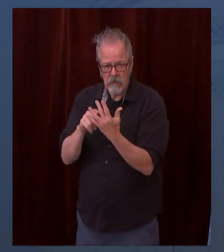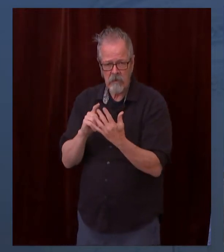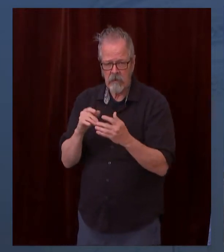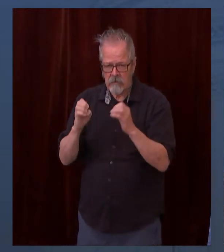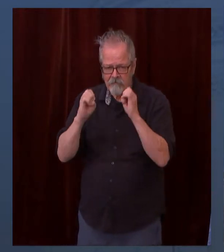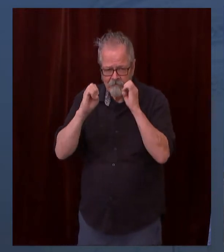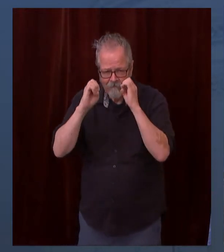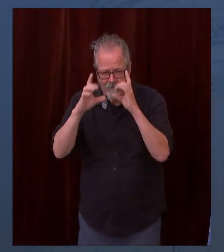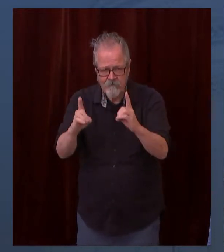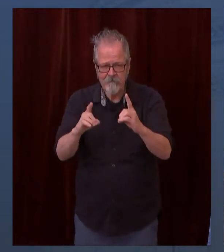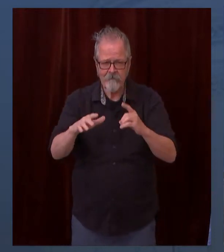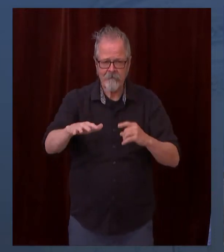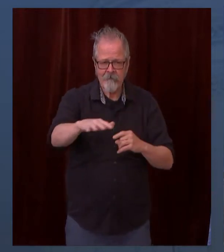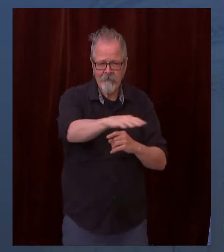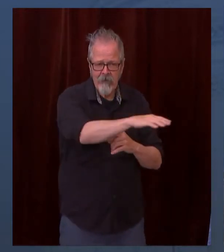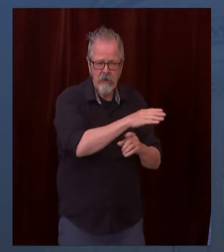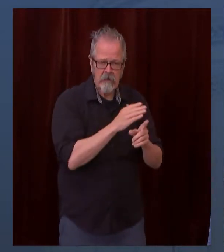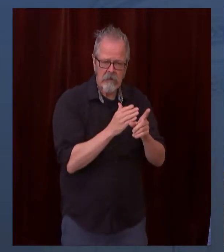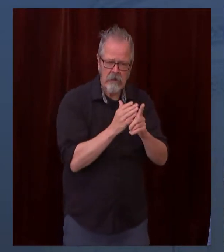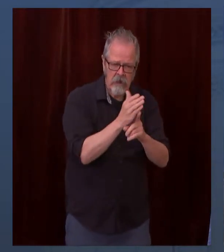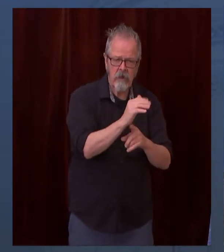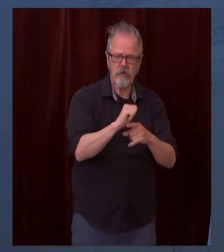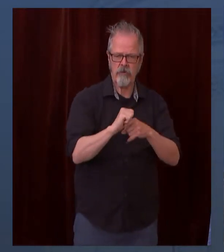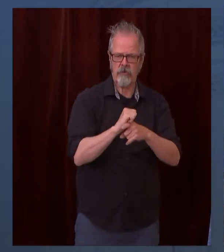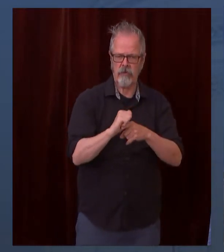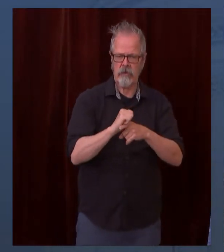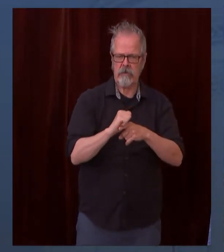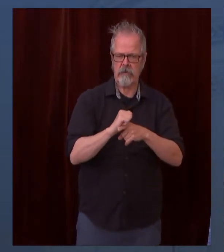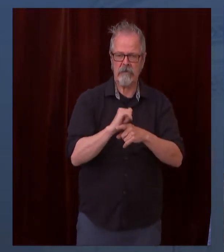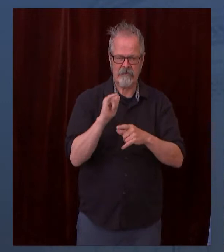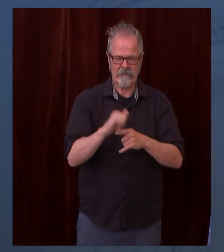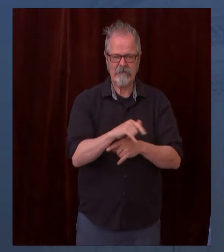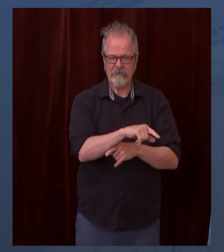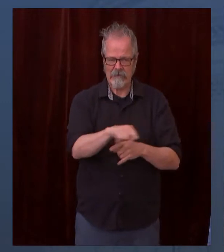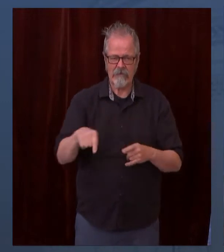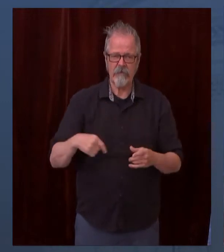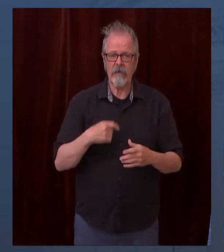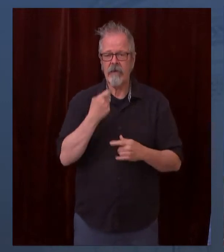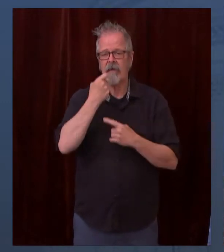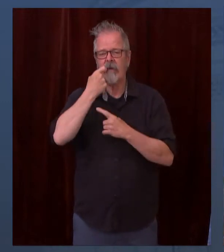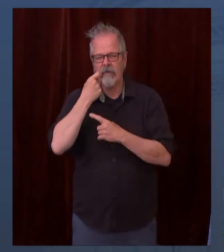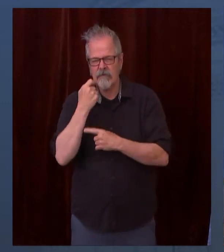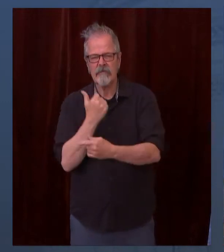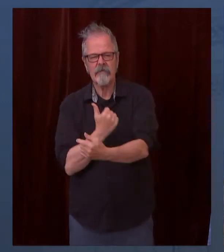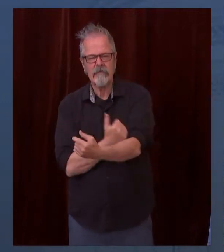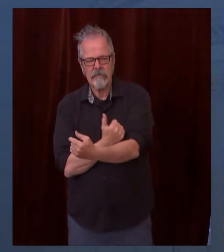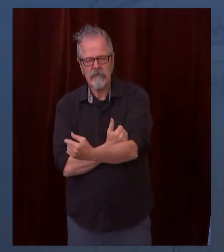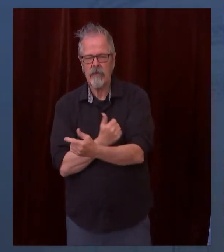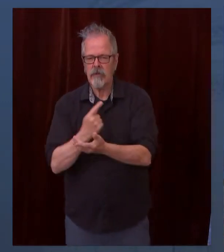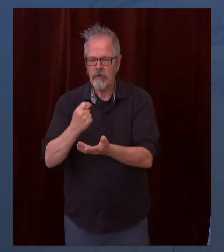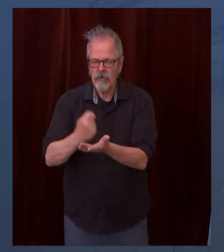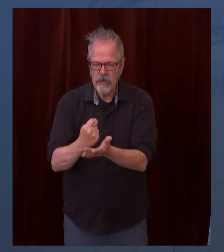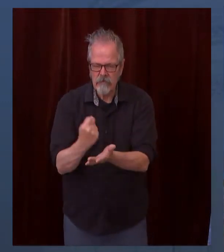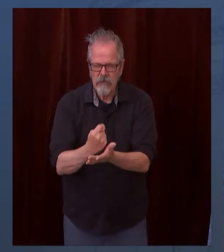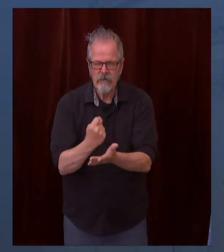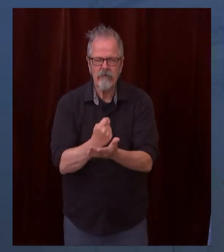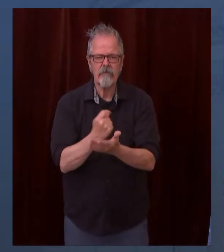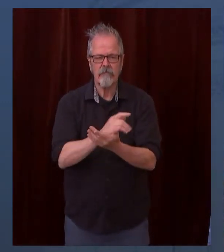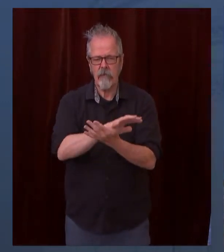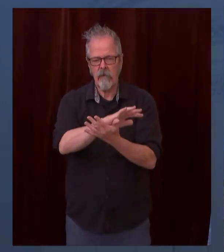and chemical addiction programs. Fundamentally, on the goal is to prevent people from coming back into the